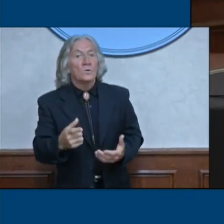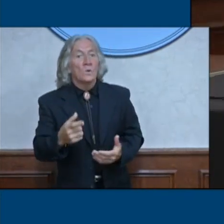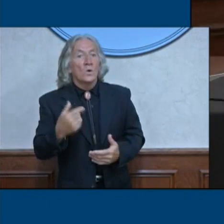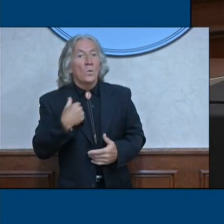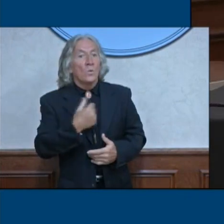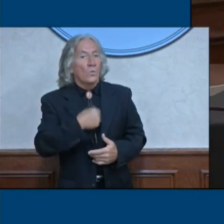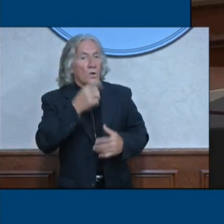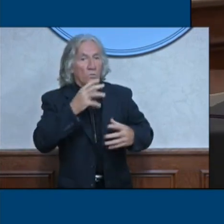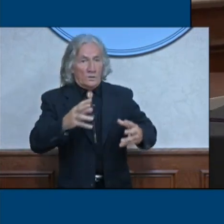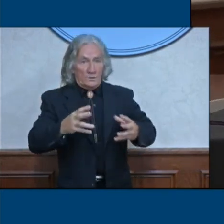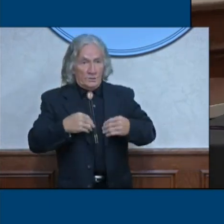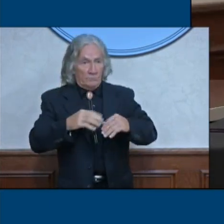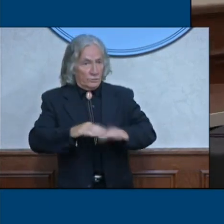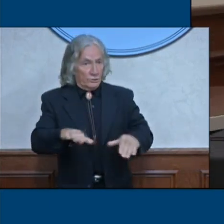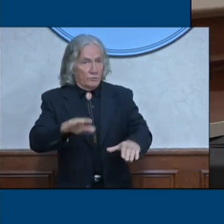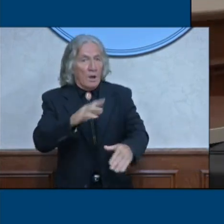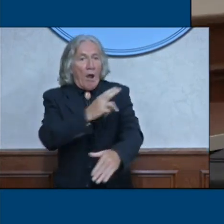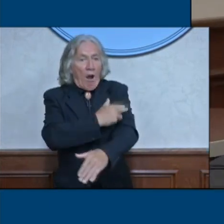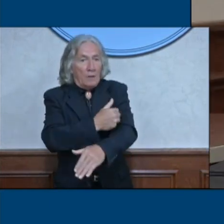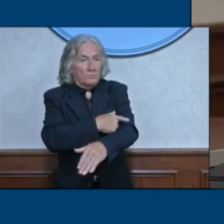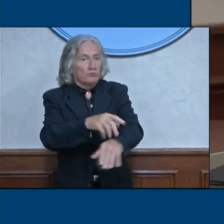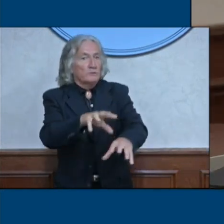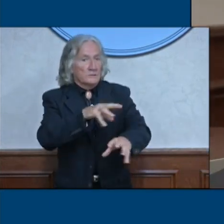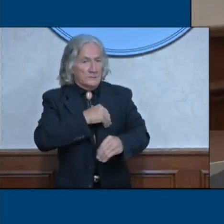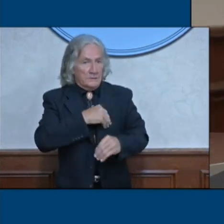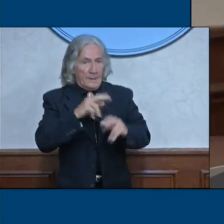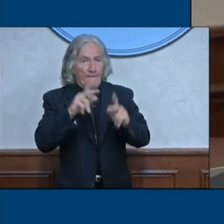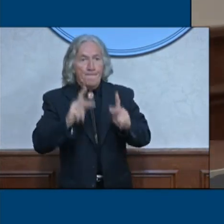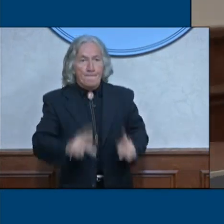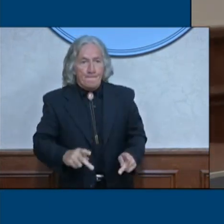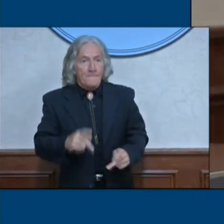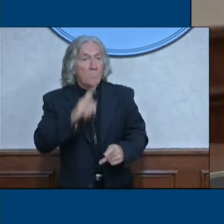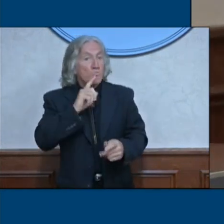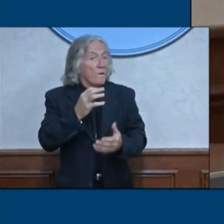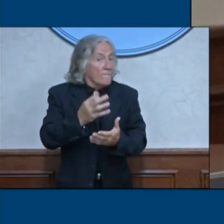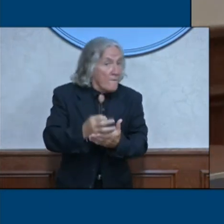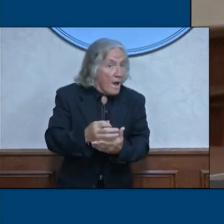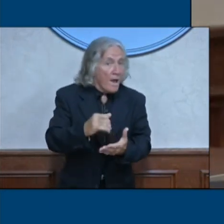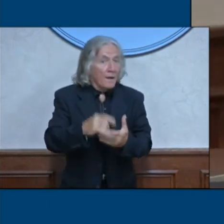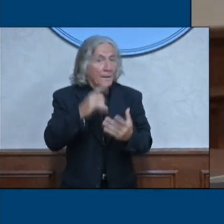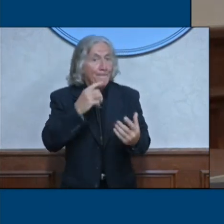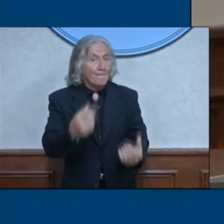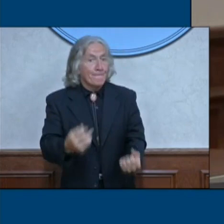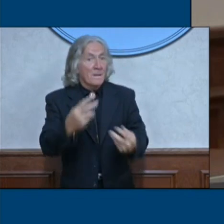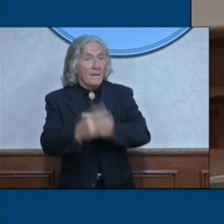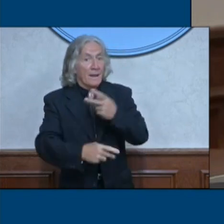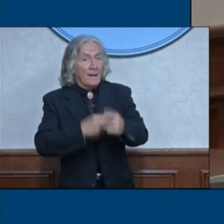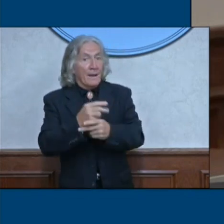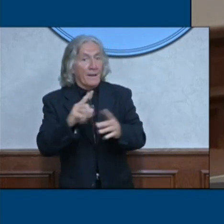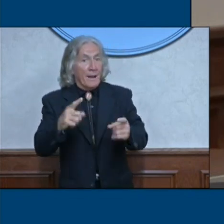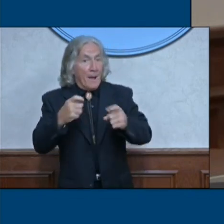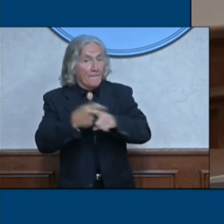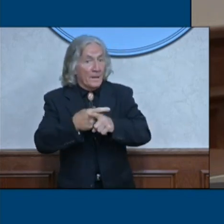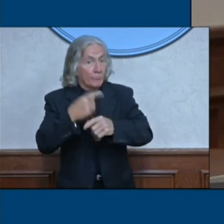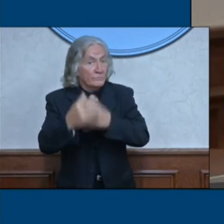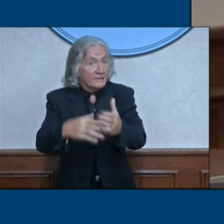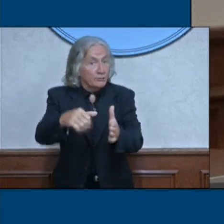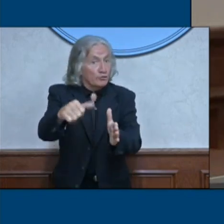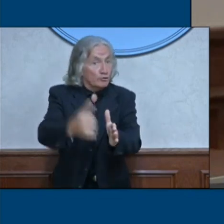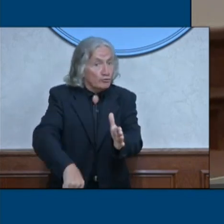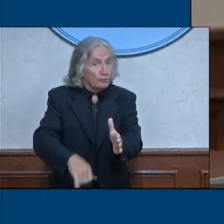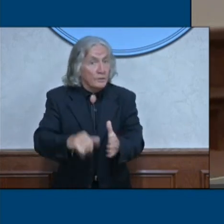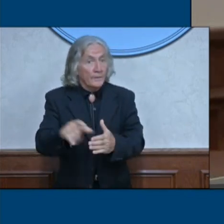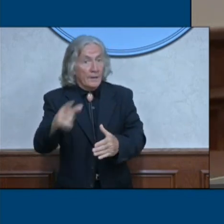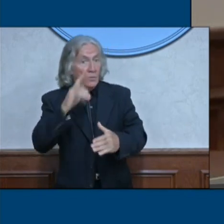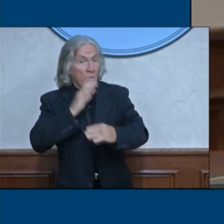pediatrician, certainly children's hospitals are capable of doing that. In fact, in many instances, there are certain types of complex diseases